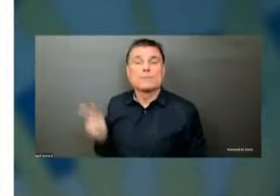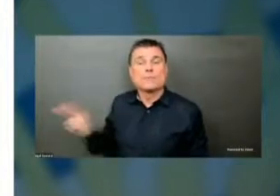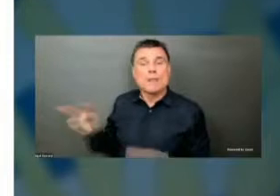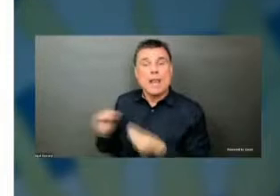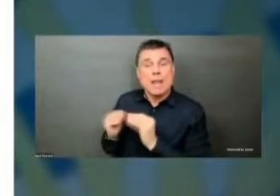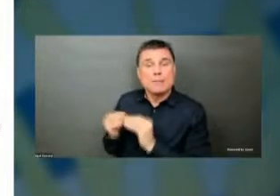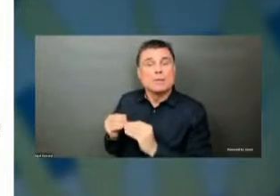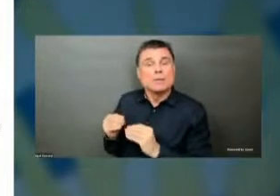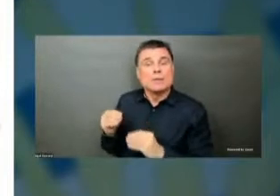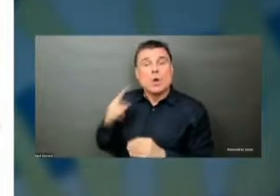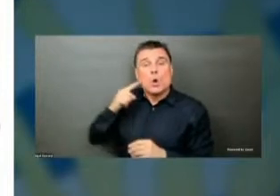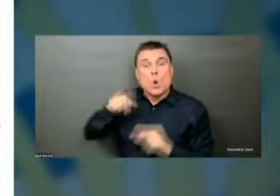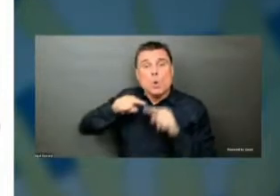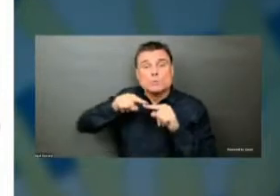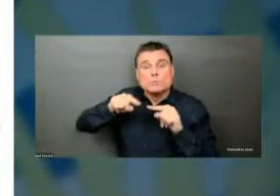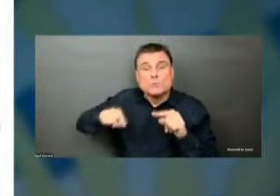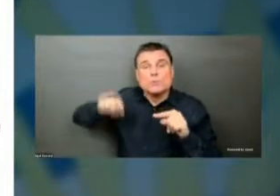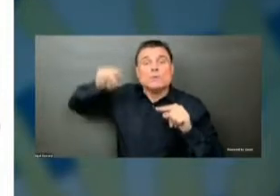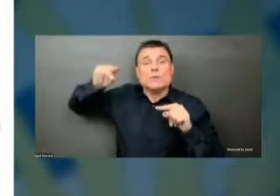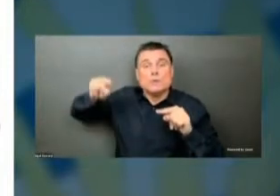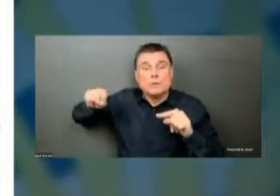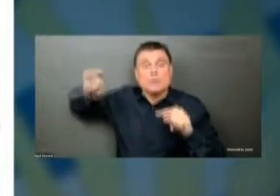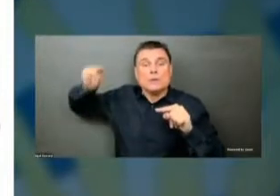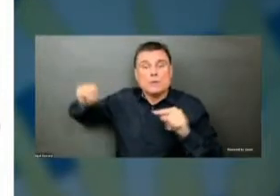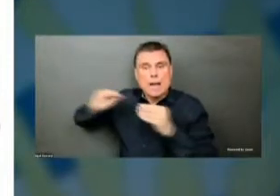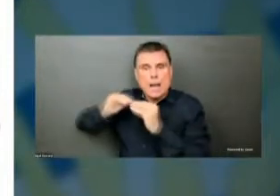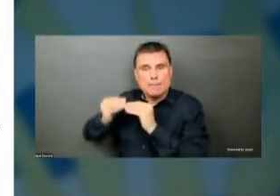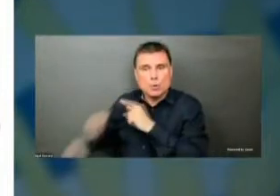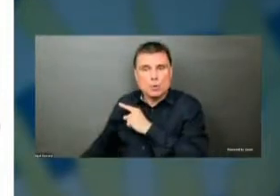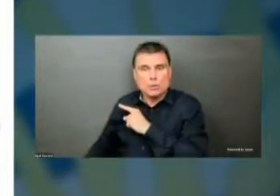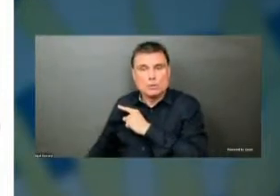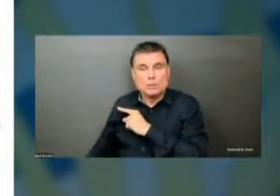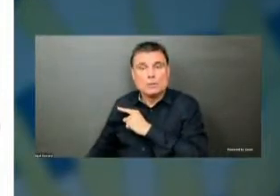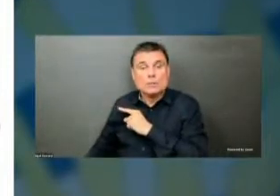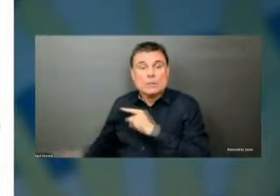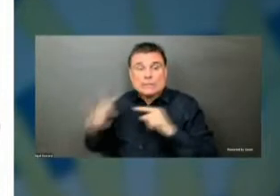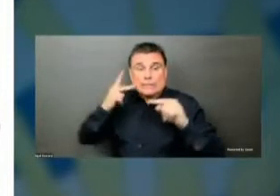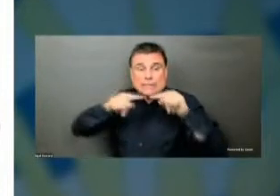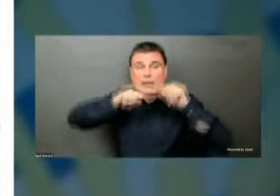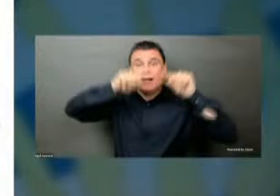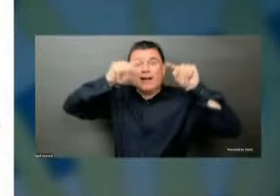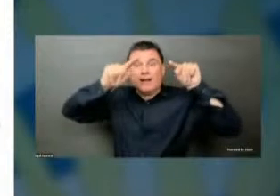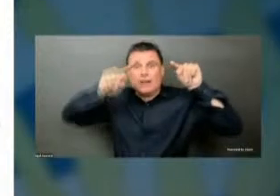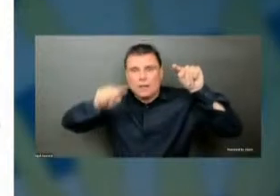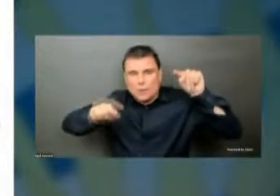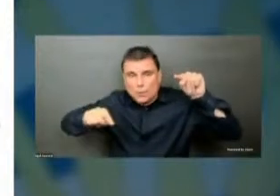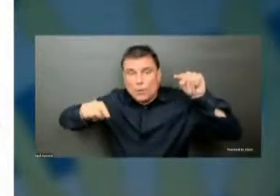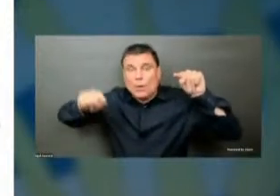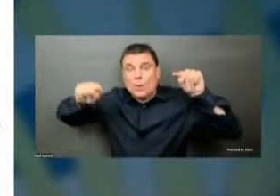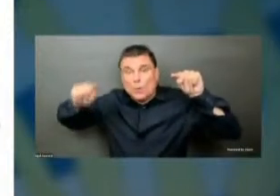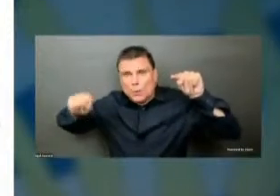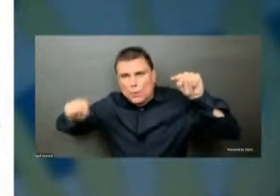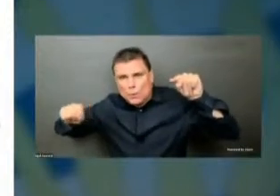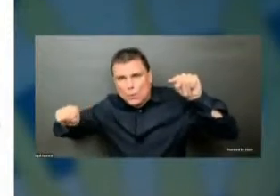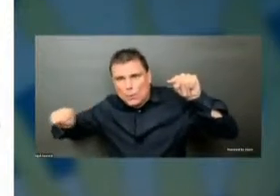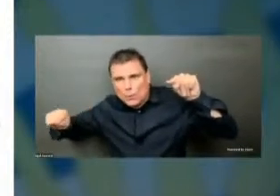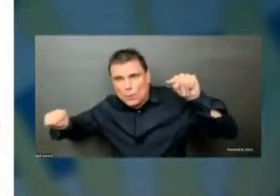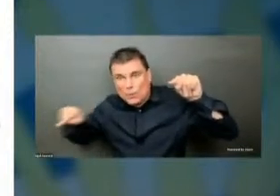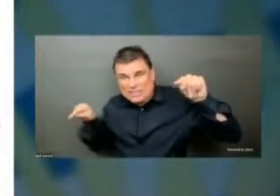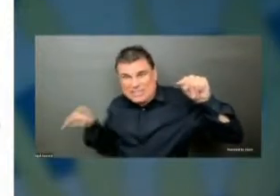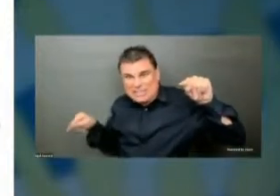again. And now that we've had the number of cases we have, we can look at this in more